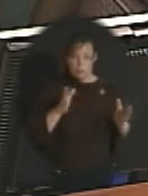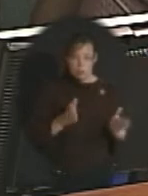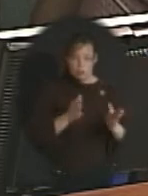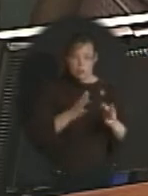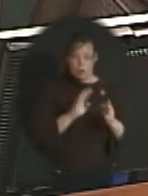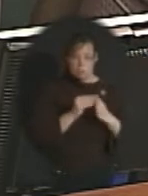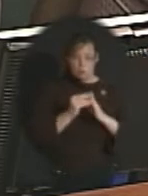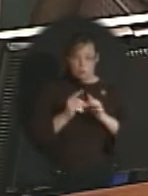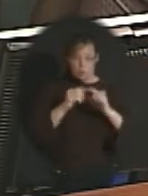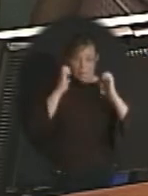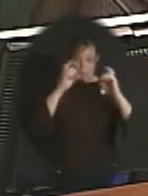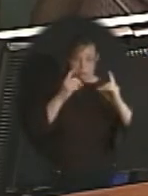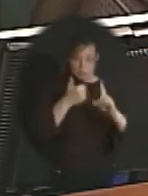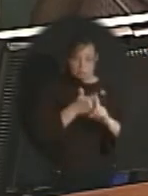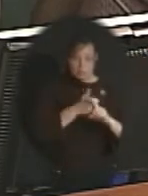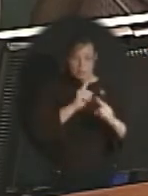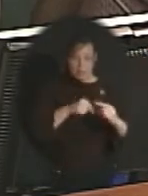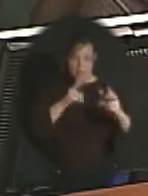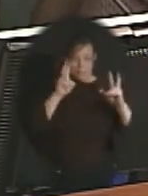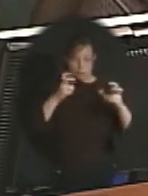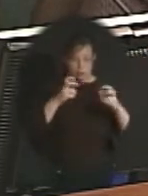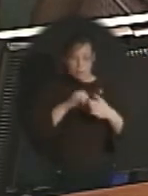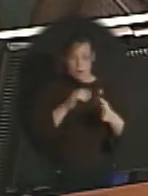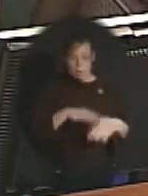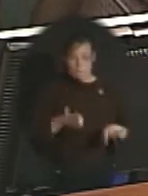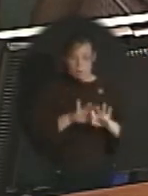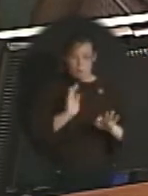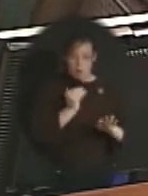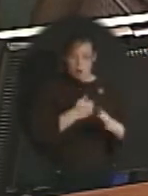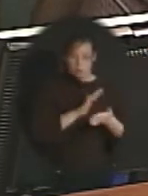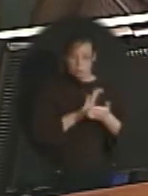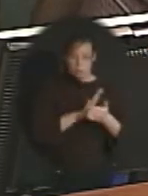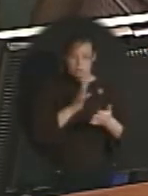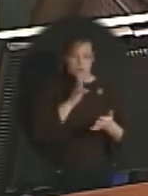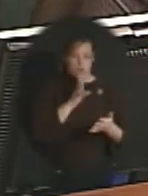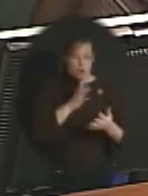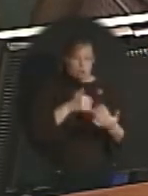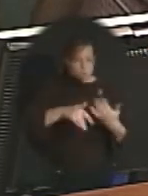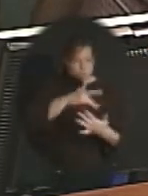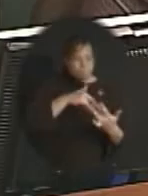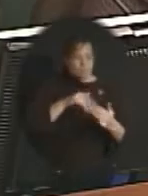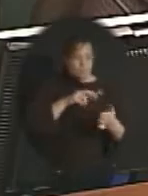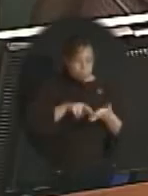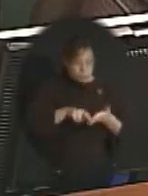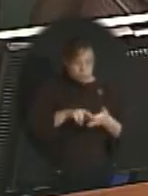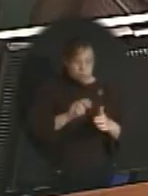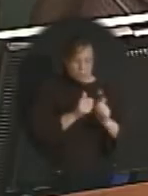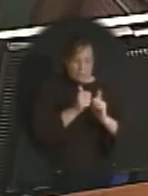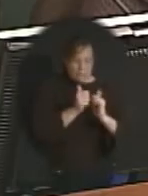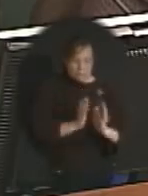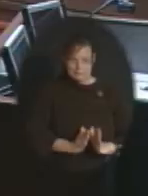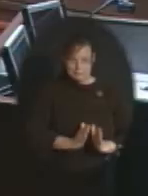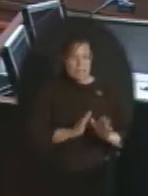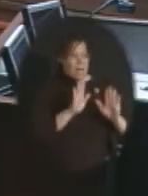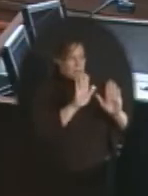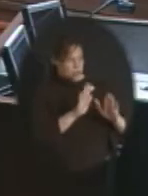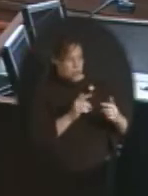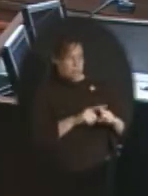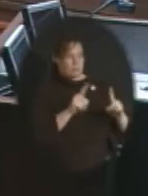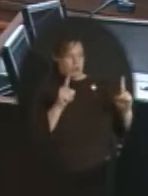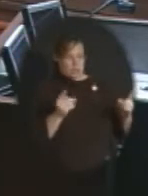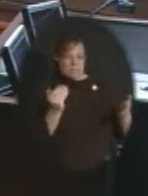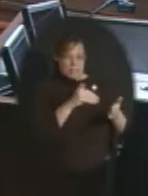to educate themselves about issues that are important to our schools and talk amongst themselves and research their candidates. Excellent differentiation